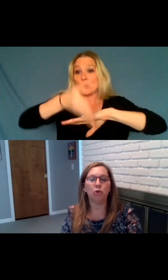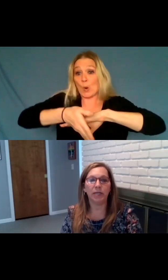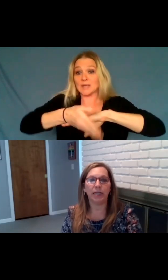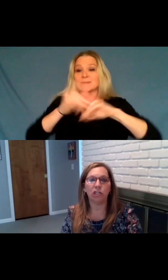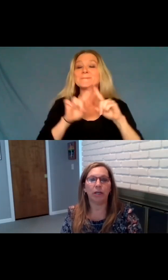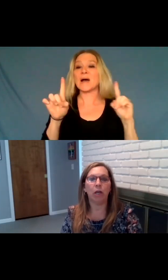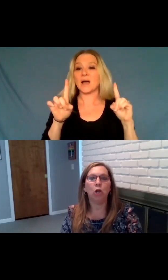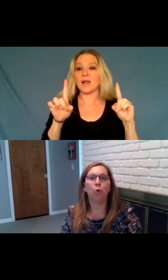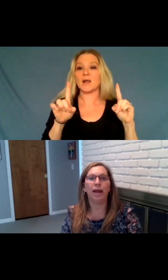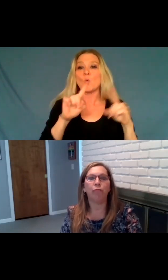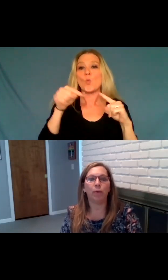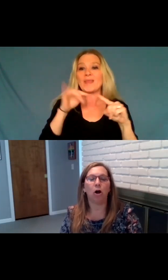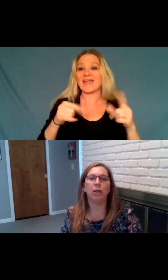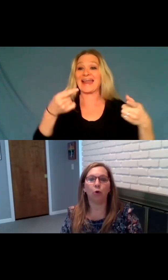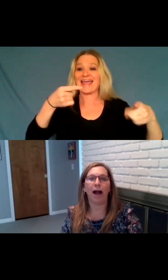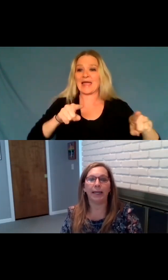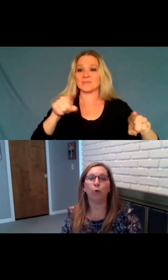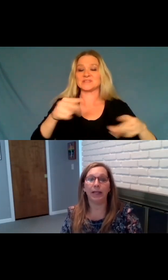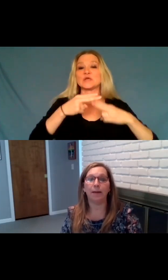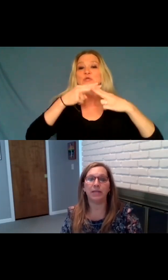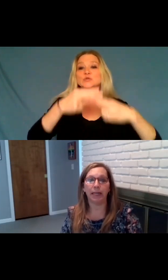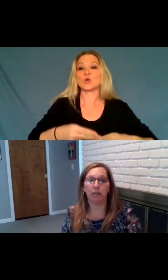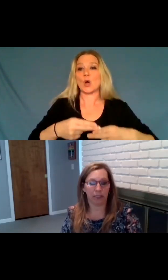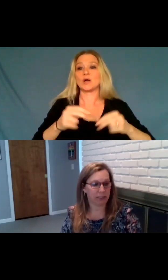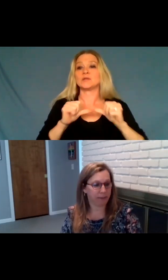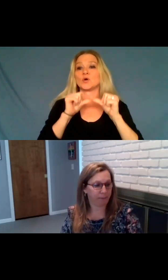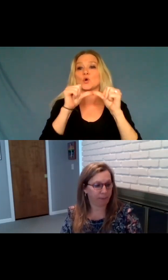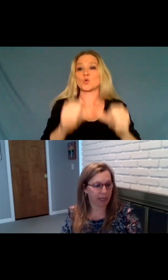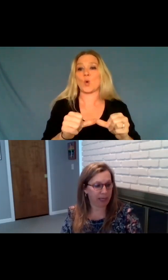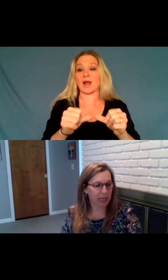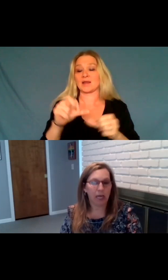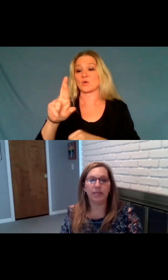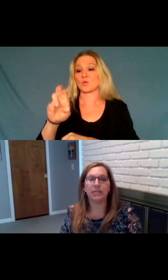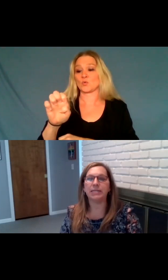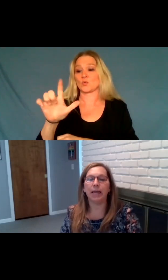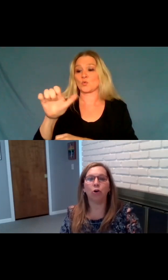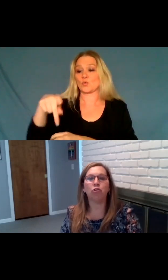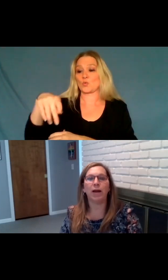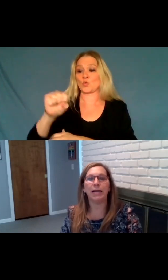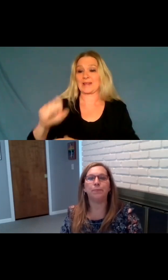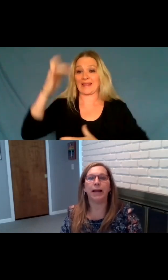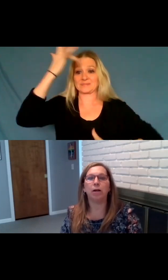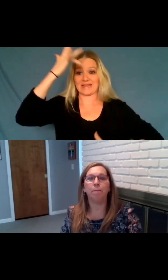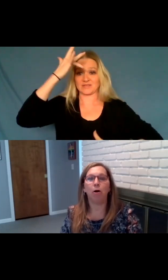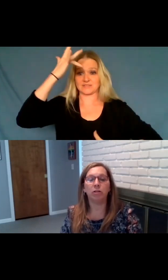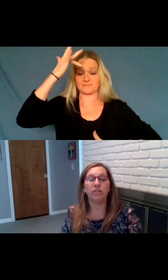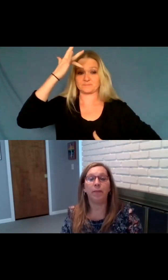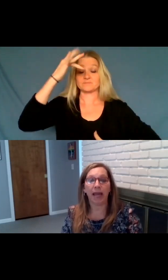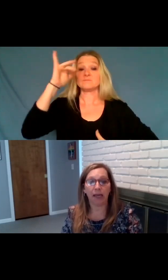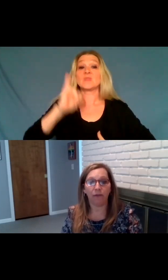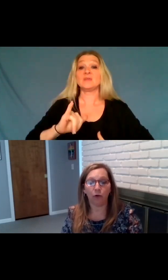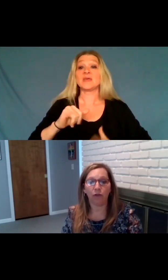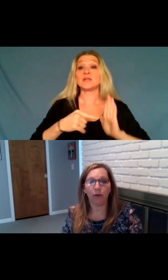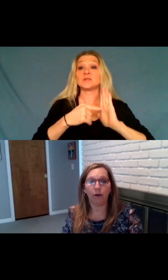cross into addiction, you have what we call a chronic relapsing illness. Okay, this is characterized by